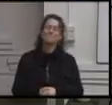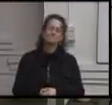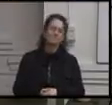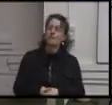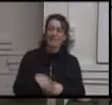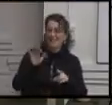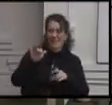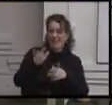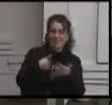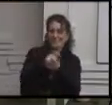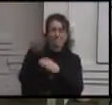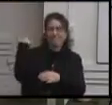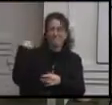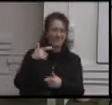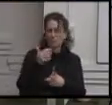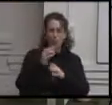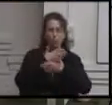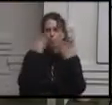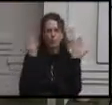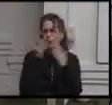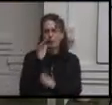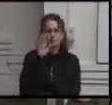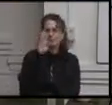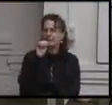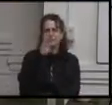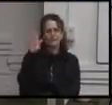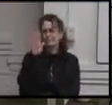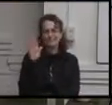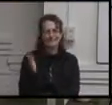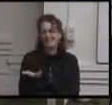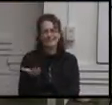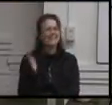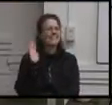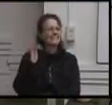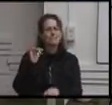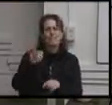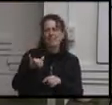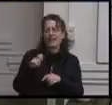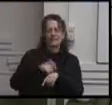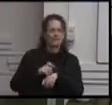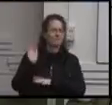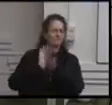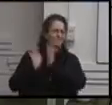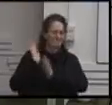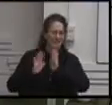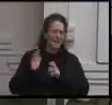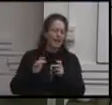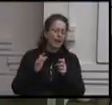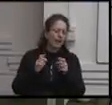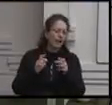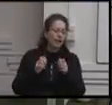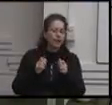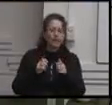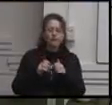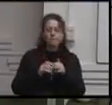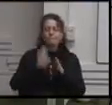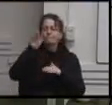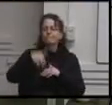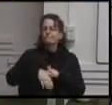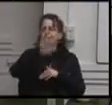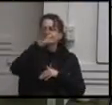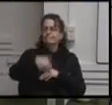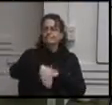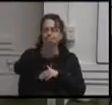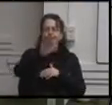into existence, there was always little flare-ups of energy among the people in town to try to